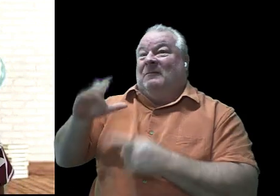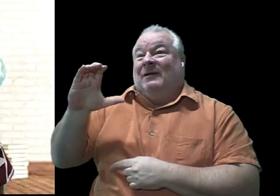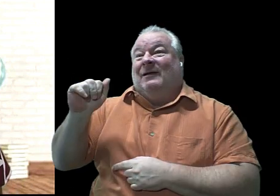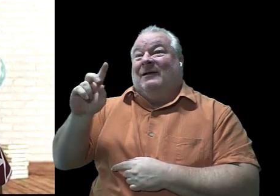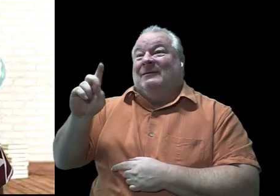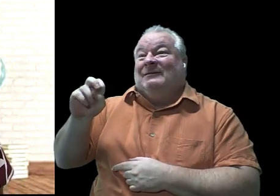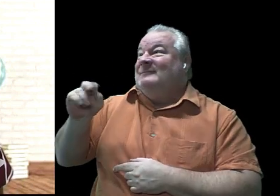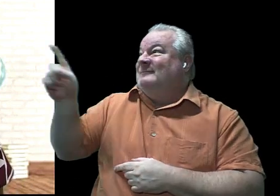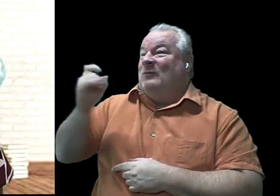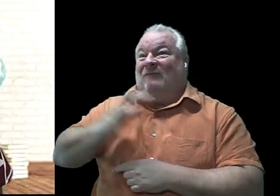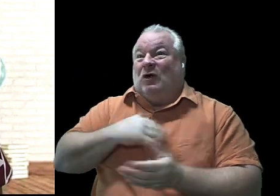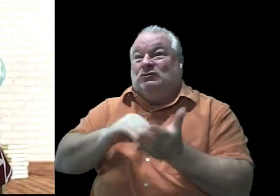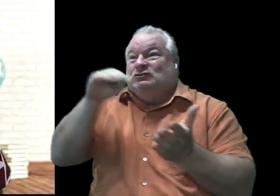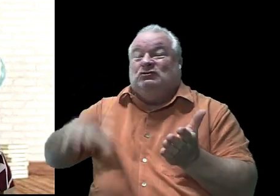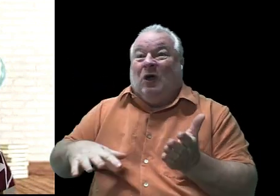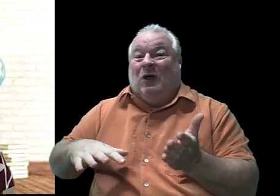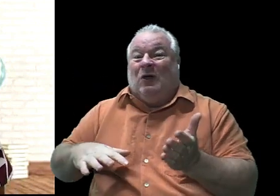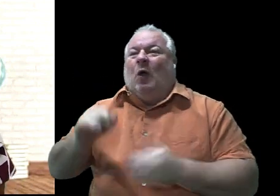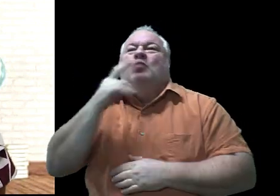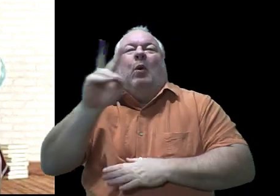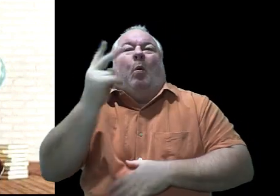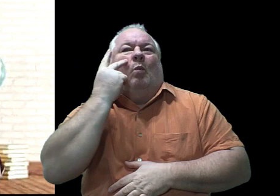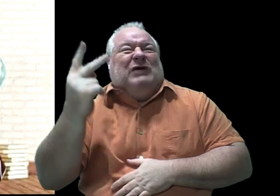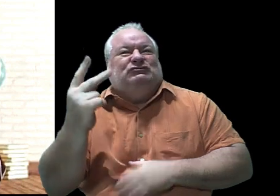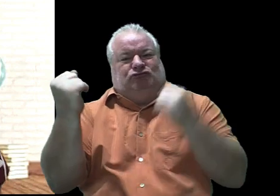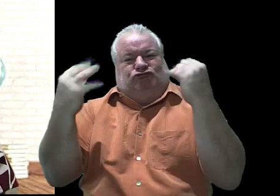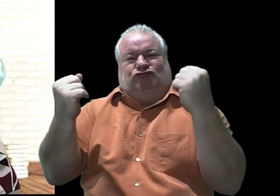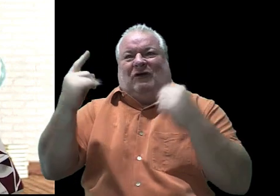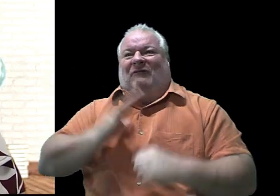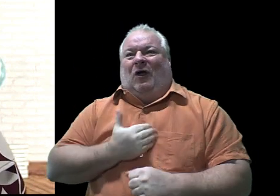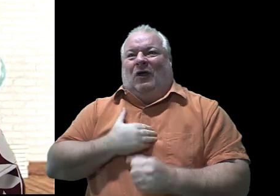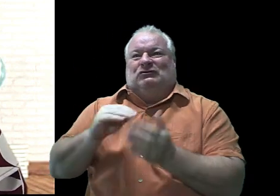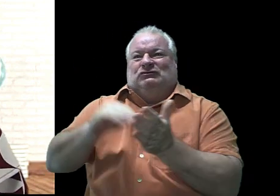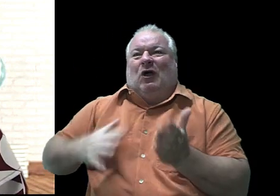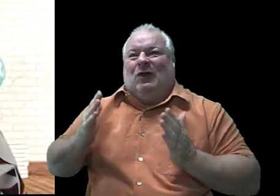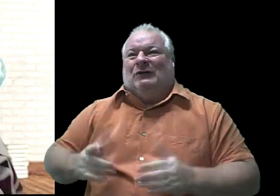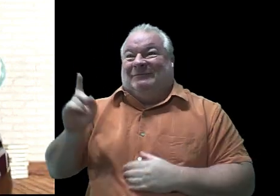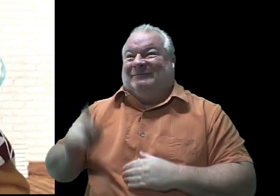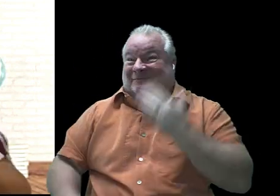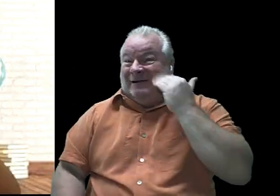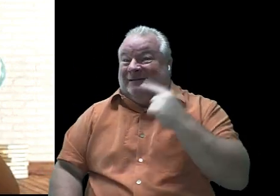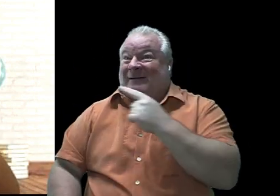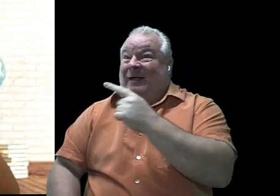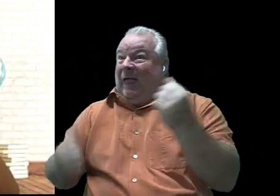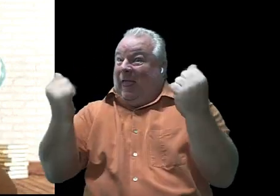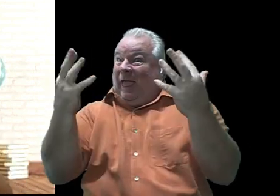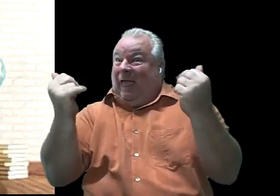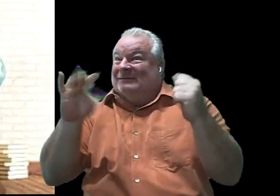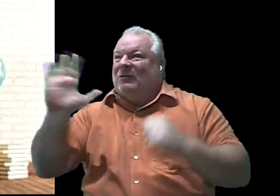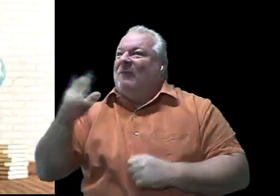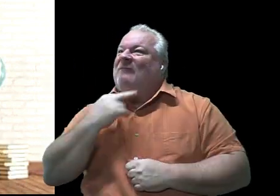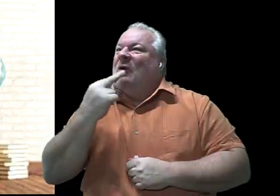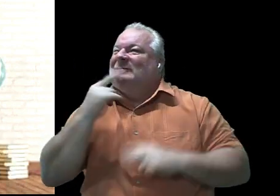hear from one of our scholars, or let's watch one of our scholars, because their